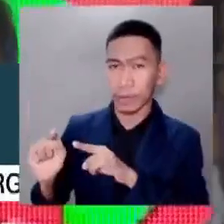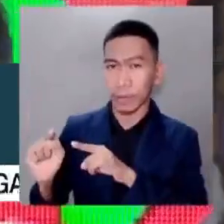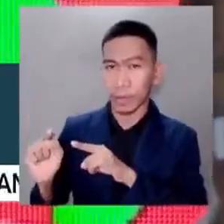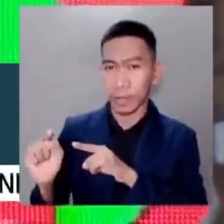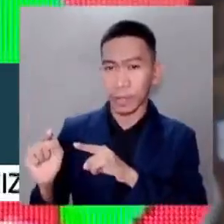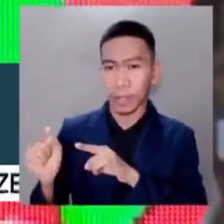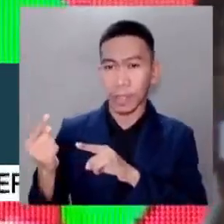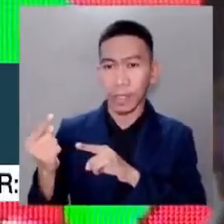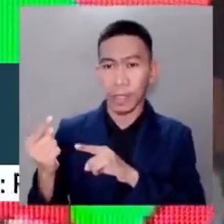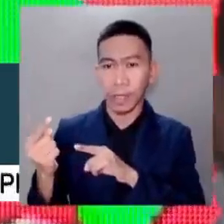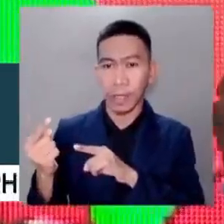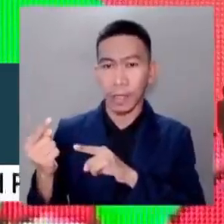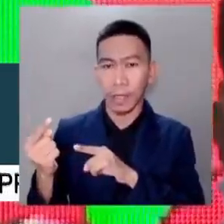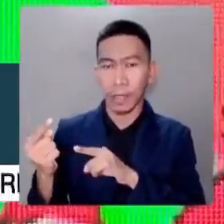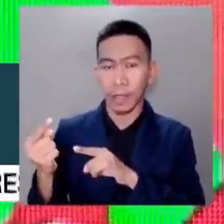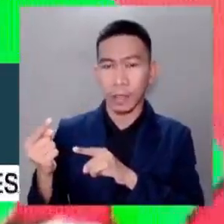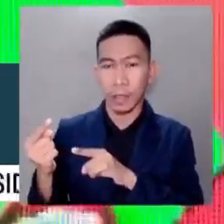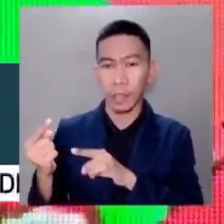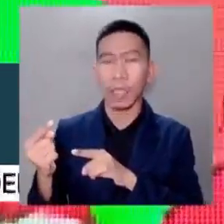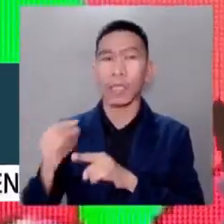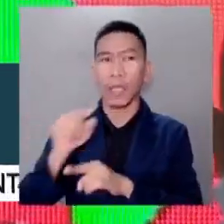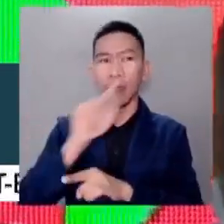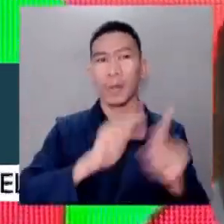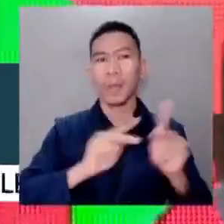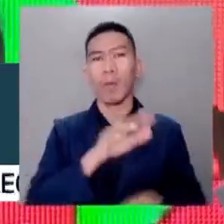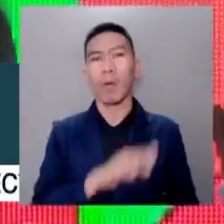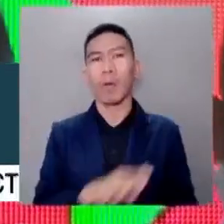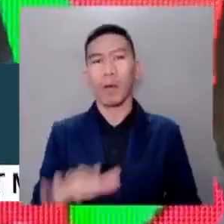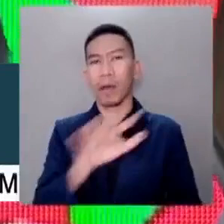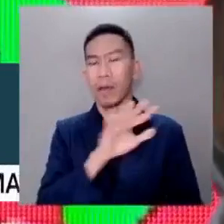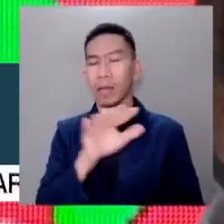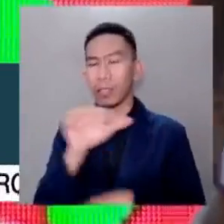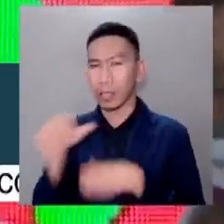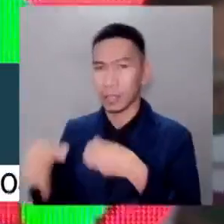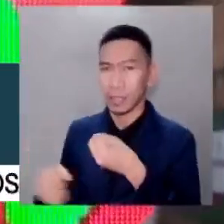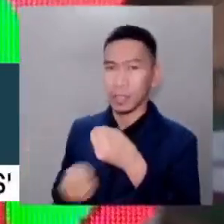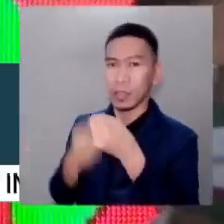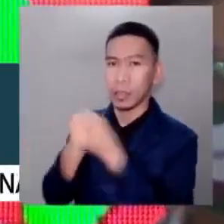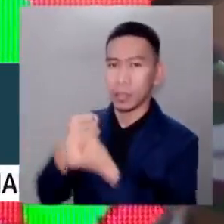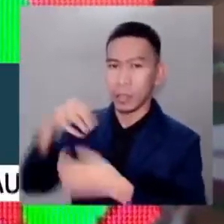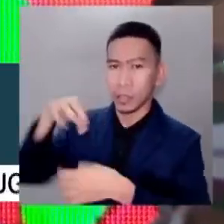confidence of the people as to the legitimacy,